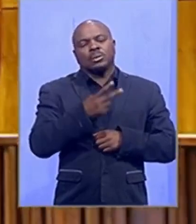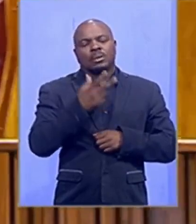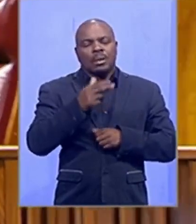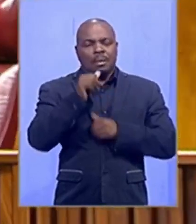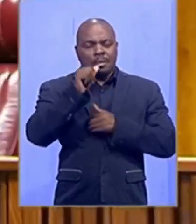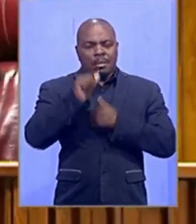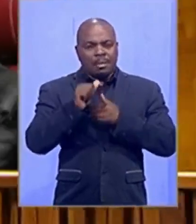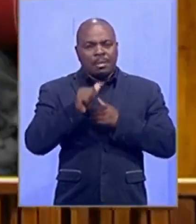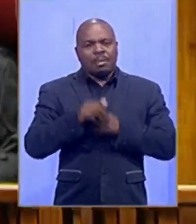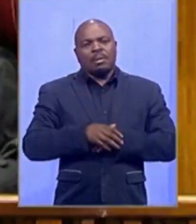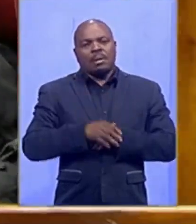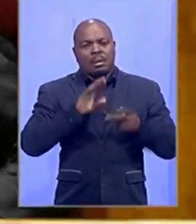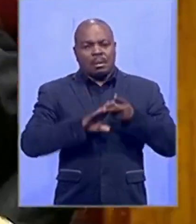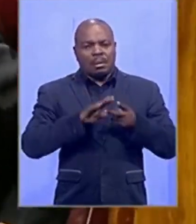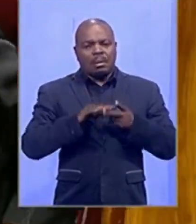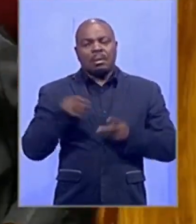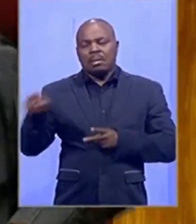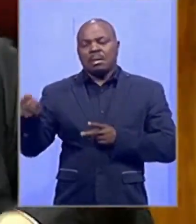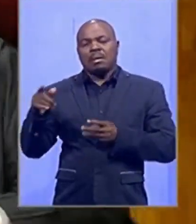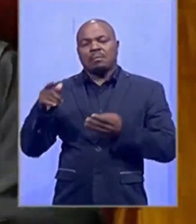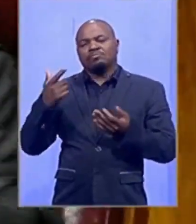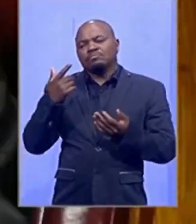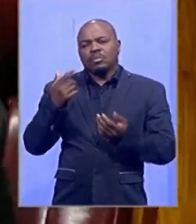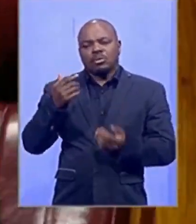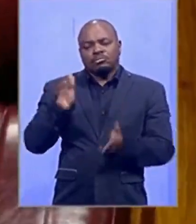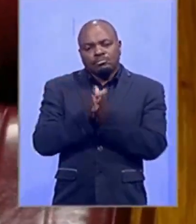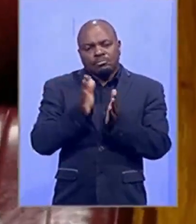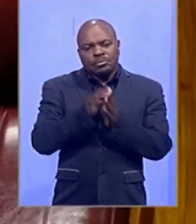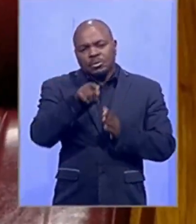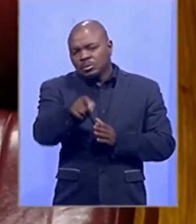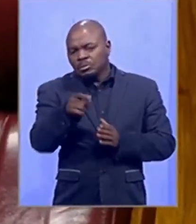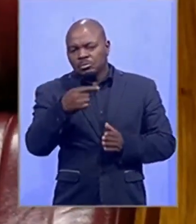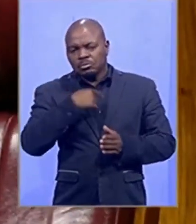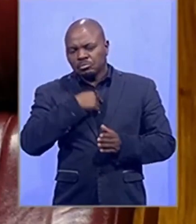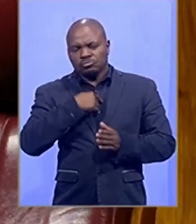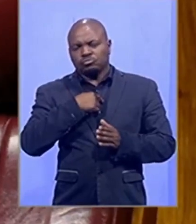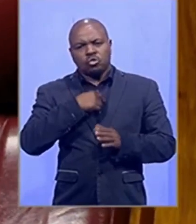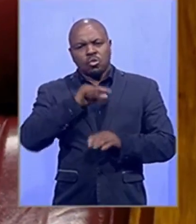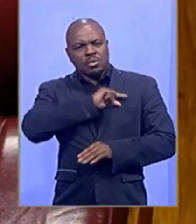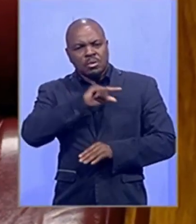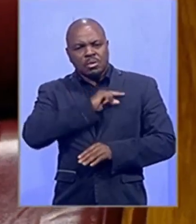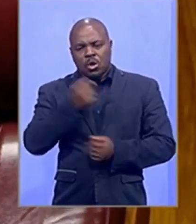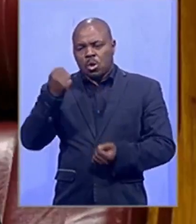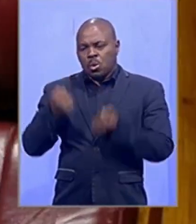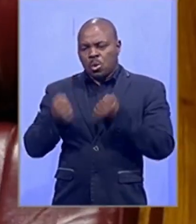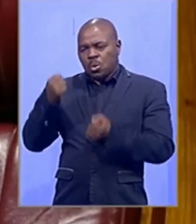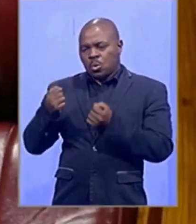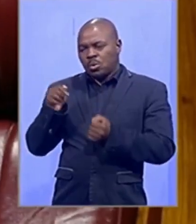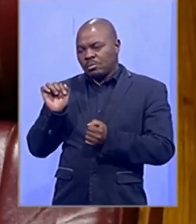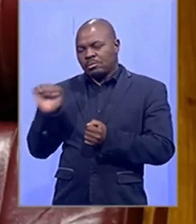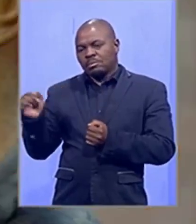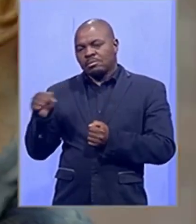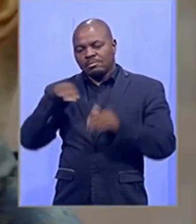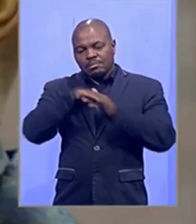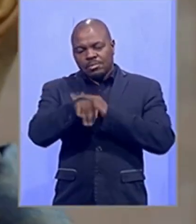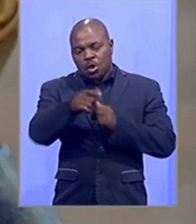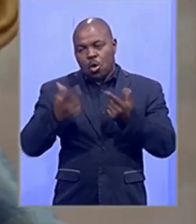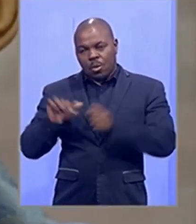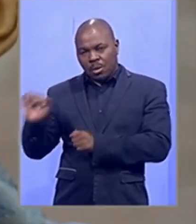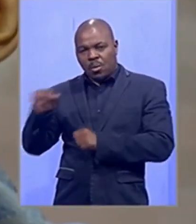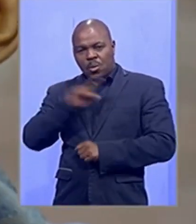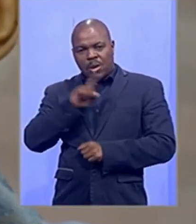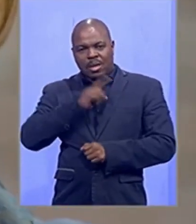28. Kopo ya go ikuela kgatlhanong le katlholo e rebotswe ke kemedi ya Shoba ya semolao ka Labotlhano ka maitlhomo a go